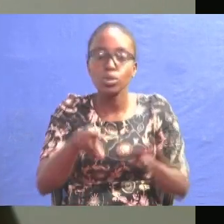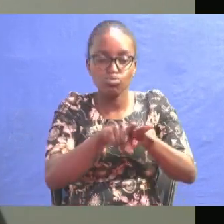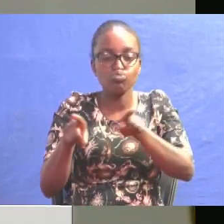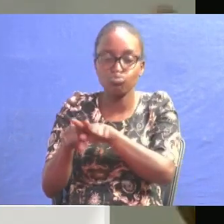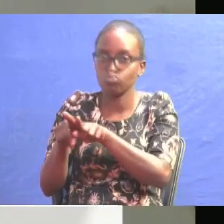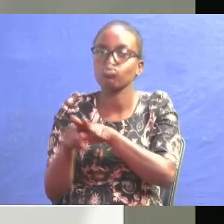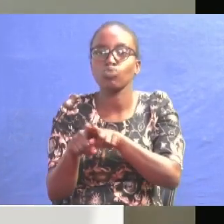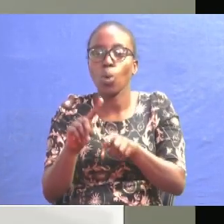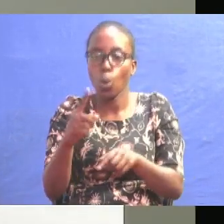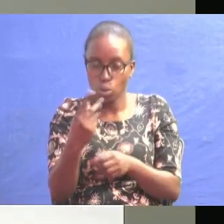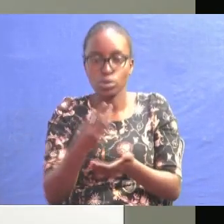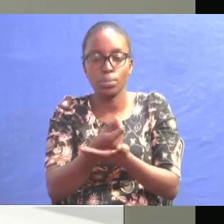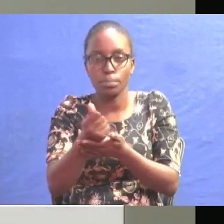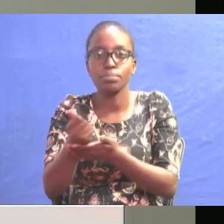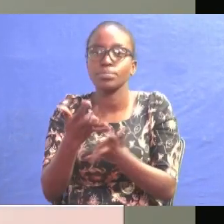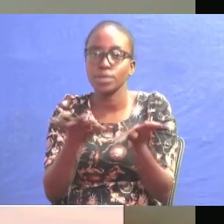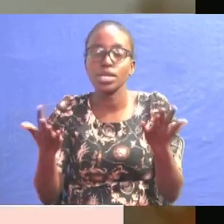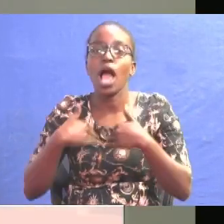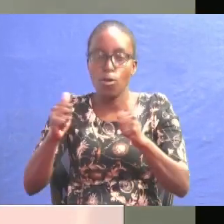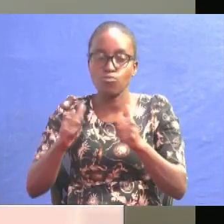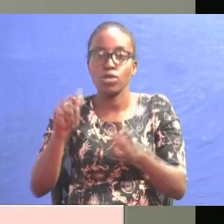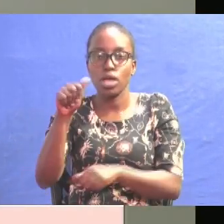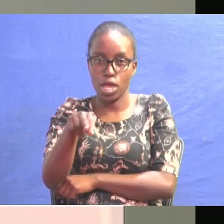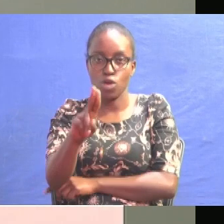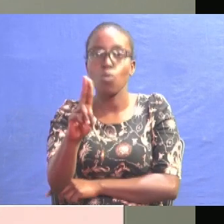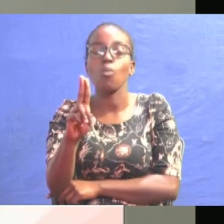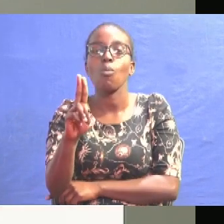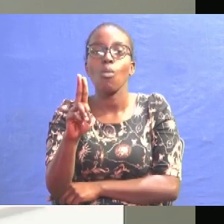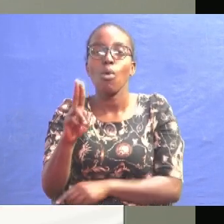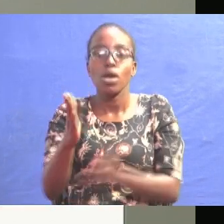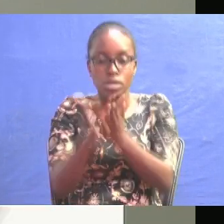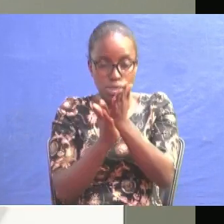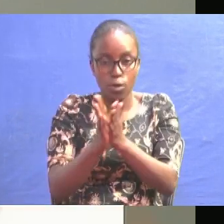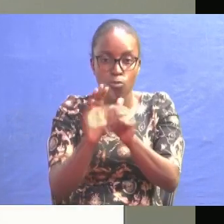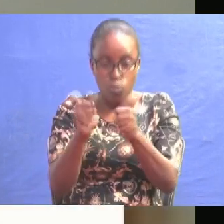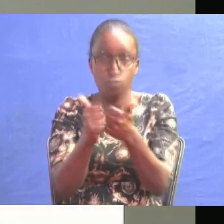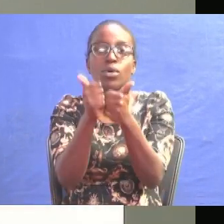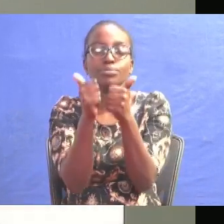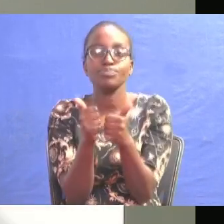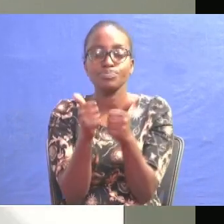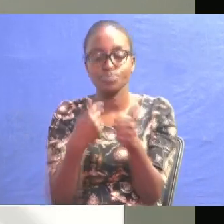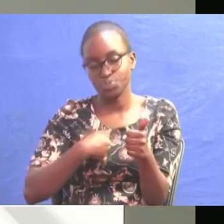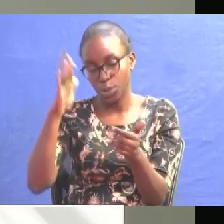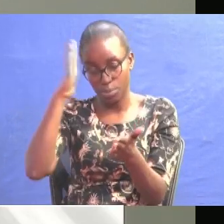of infrastructure to the AU, and actually has served very well. So I believe